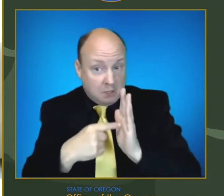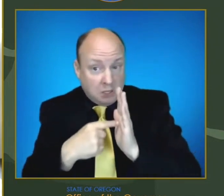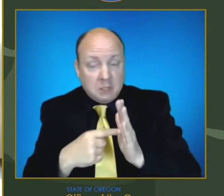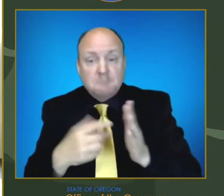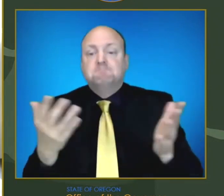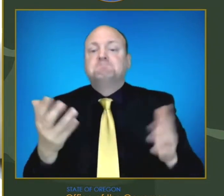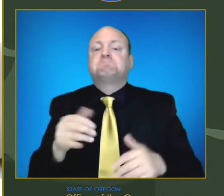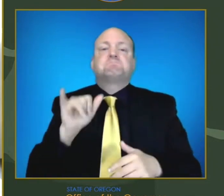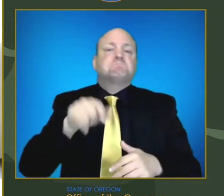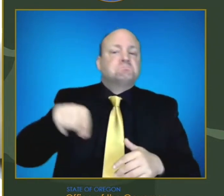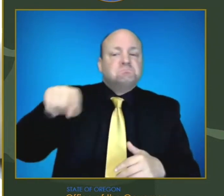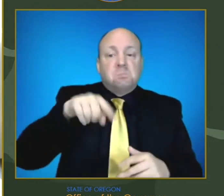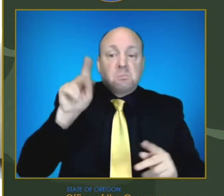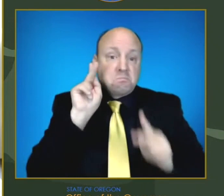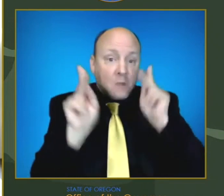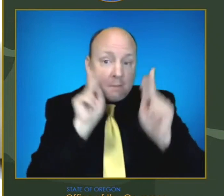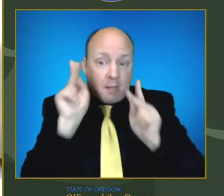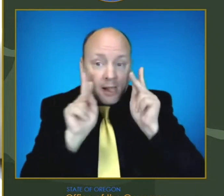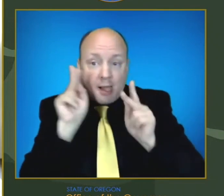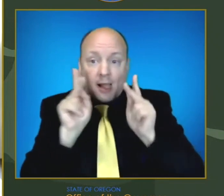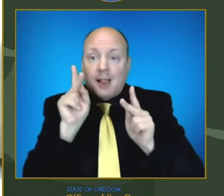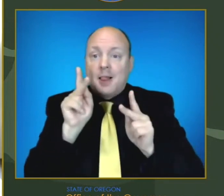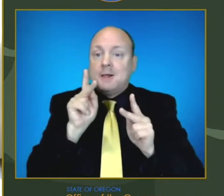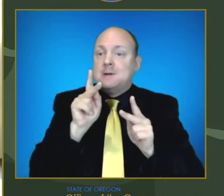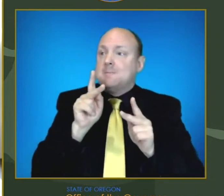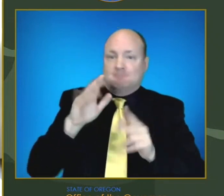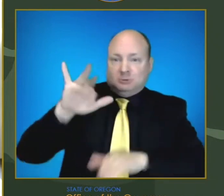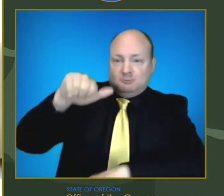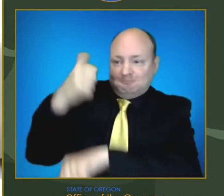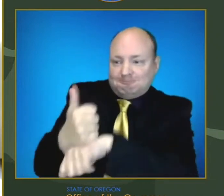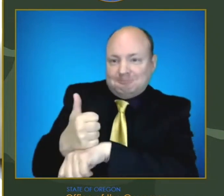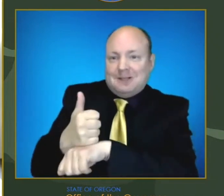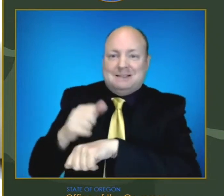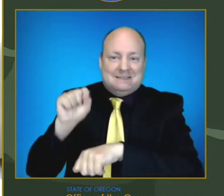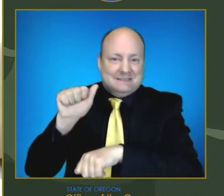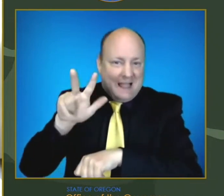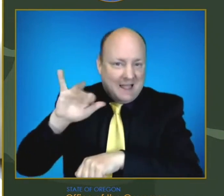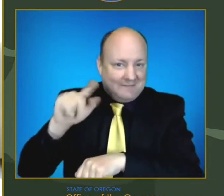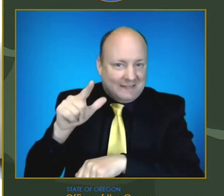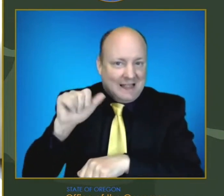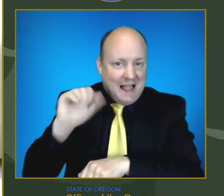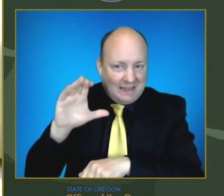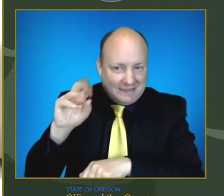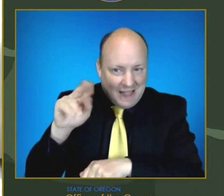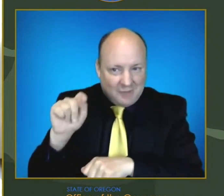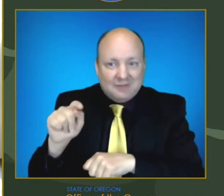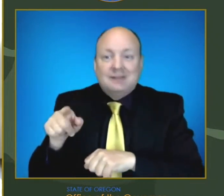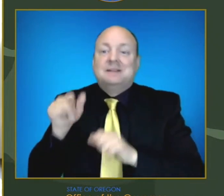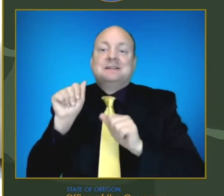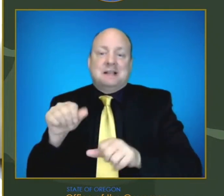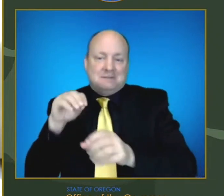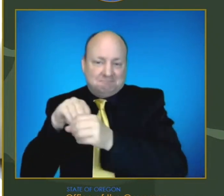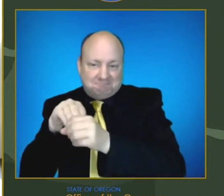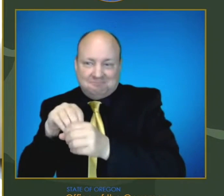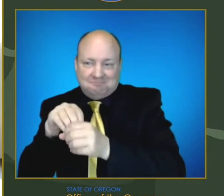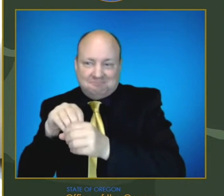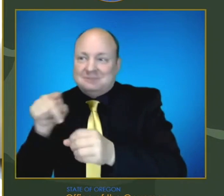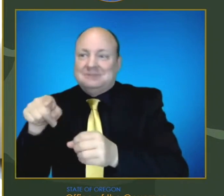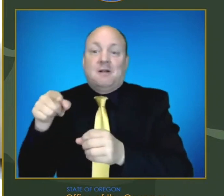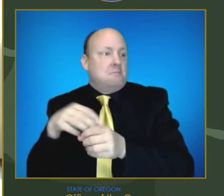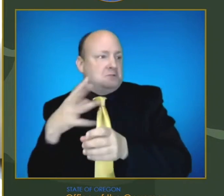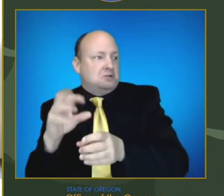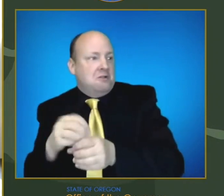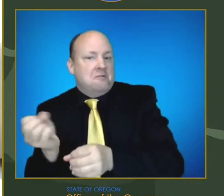raffle tickets when they save money. They make a positive step in their personal finances and they win cash